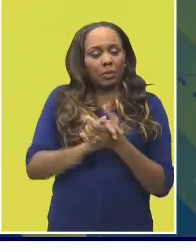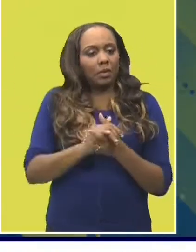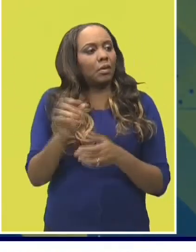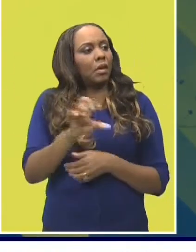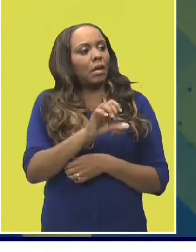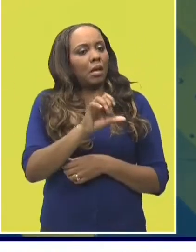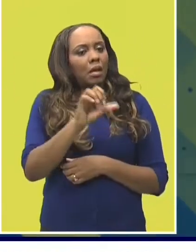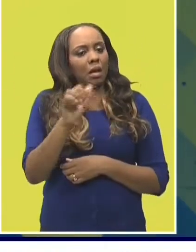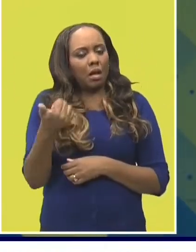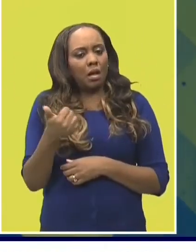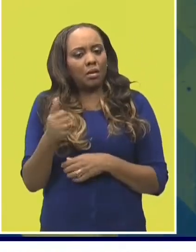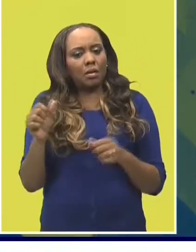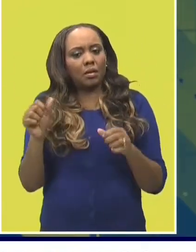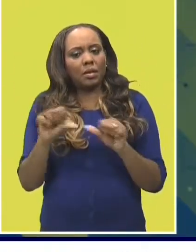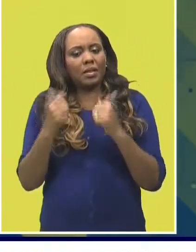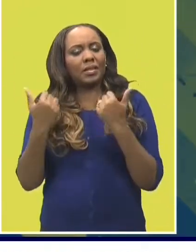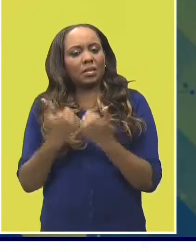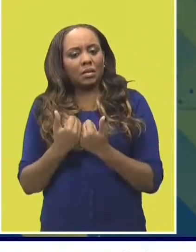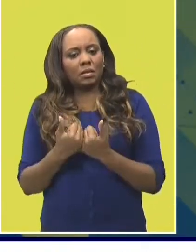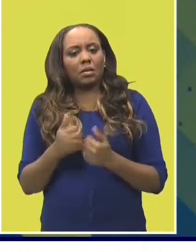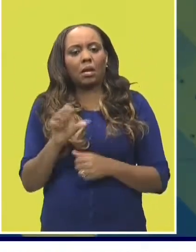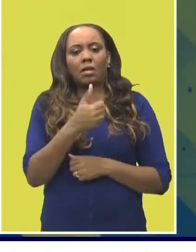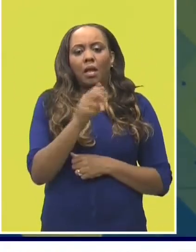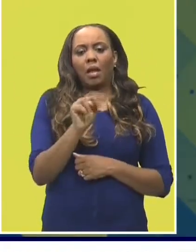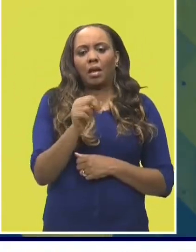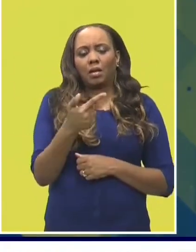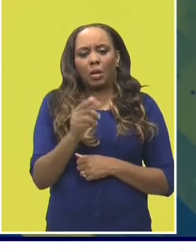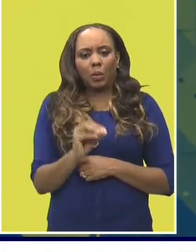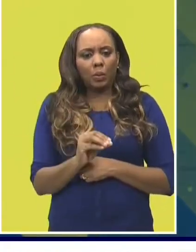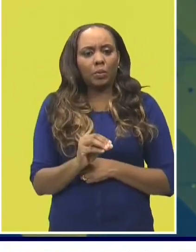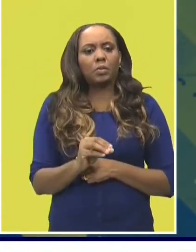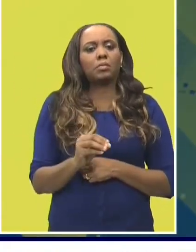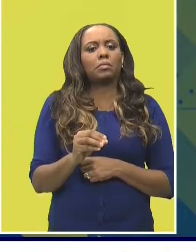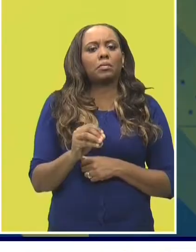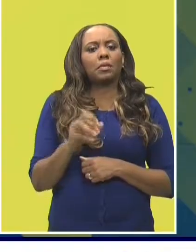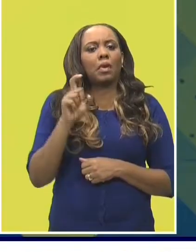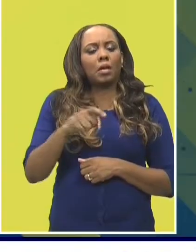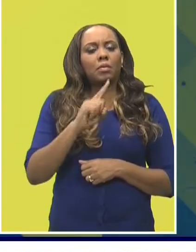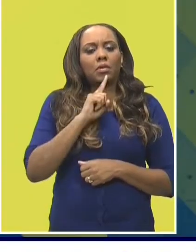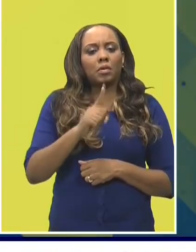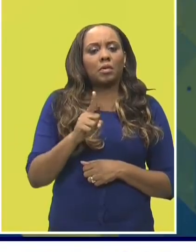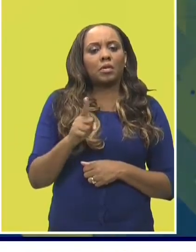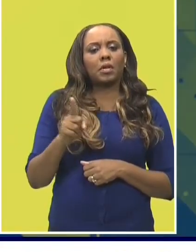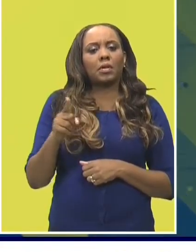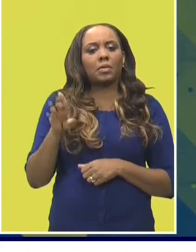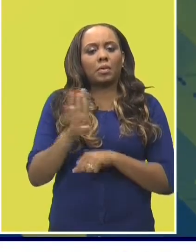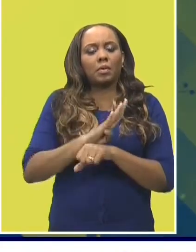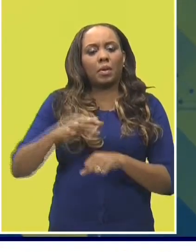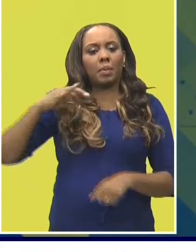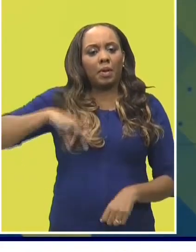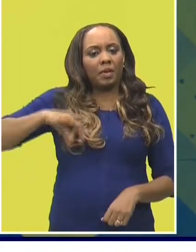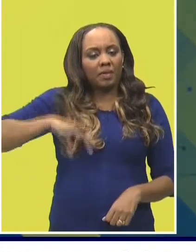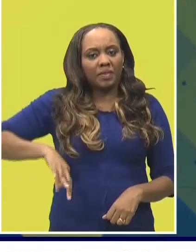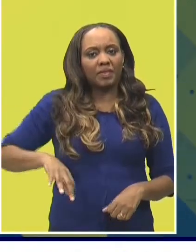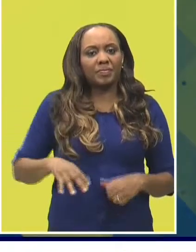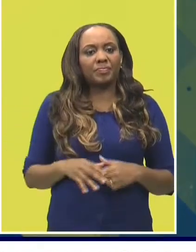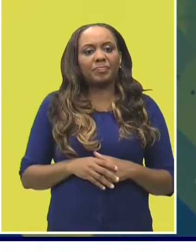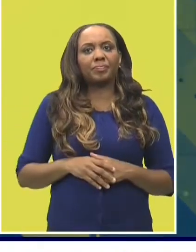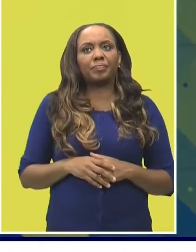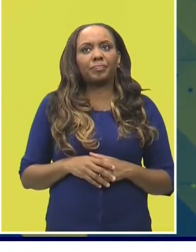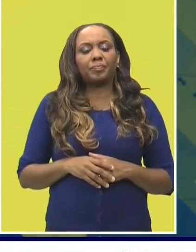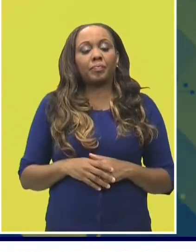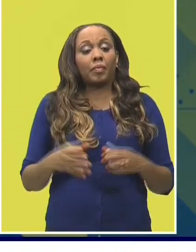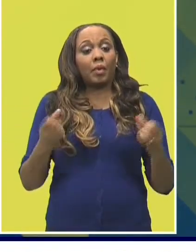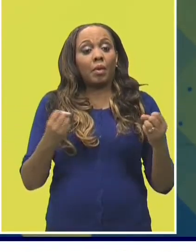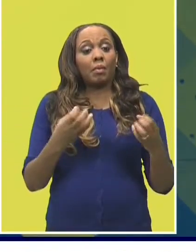private sector entities have a role to play in ensuring Barbados benefits from projects funded by the bank. Many of the services